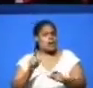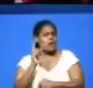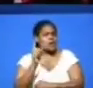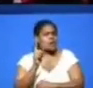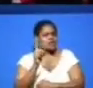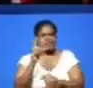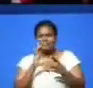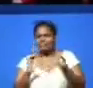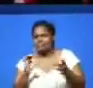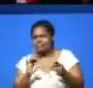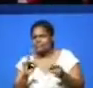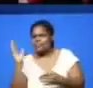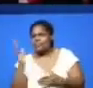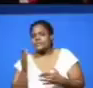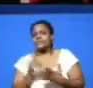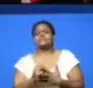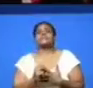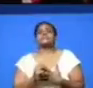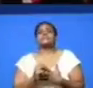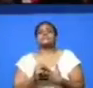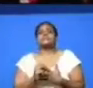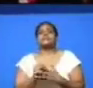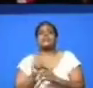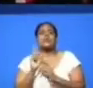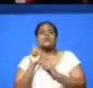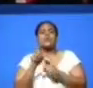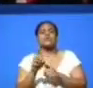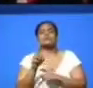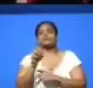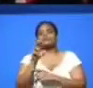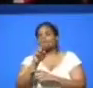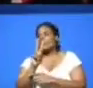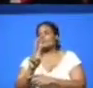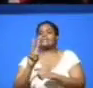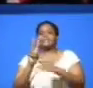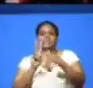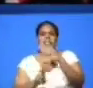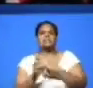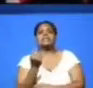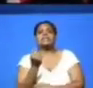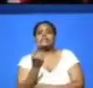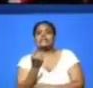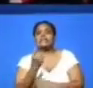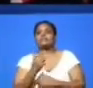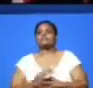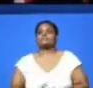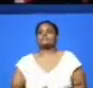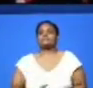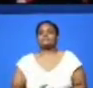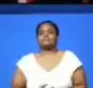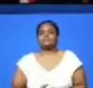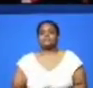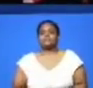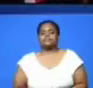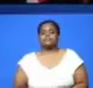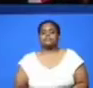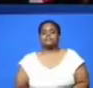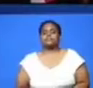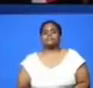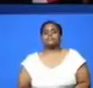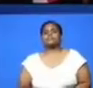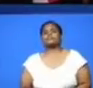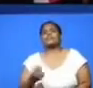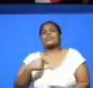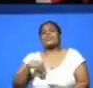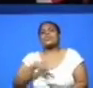closely. Don't stay too far apart. We go to Revelation 11. Son, you started echoing just now, so you can take me back to where it was.